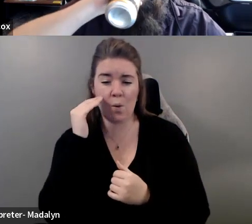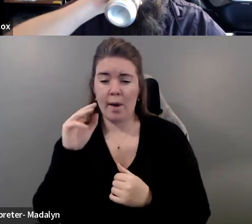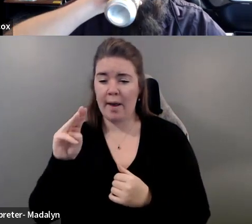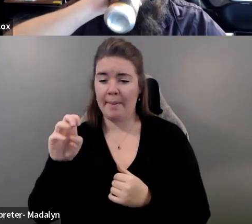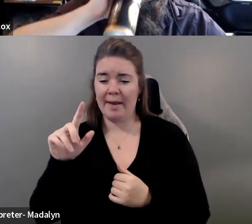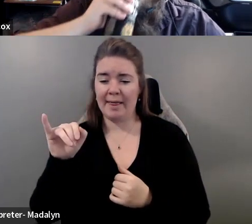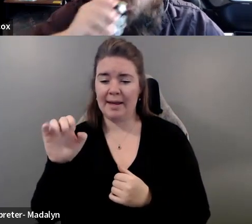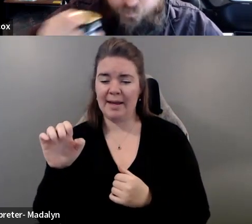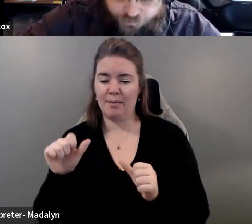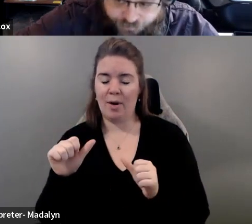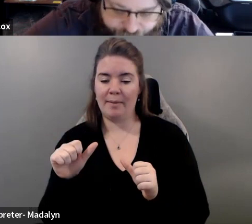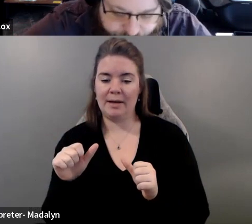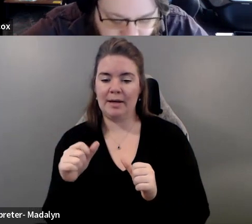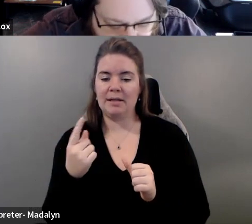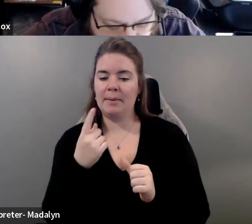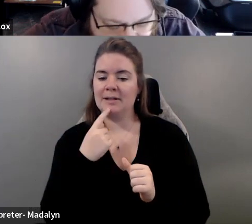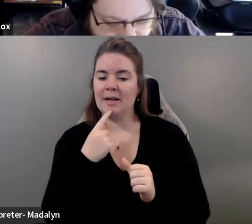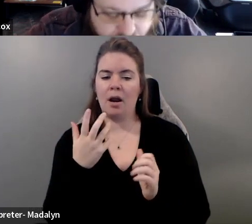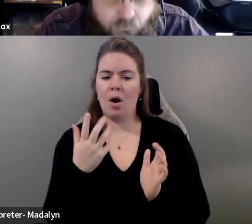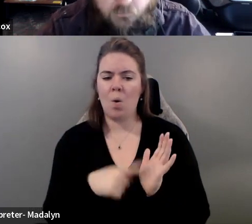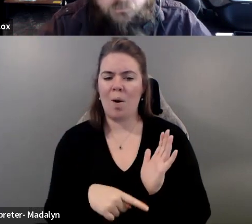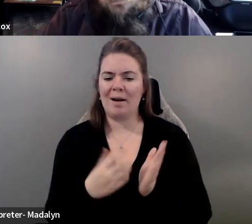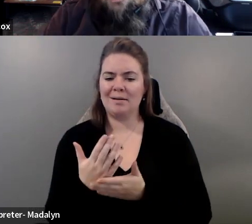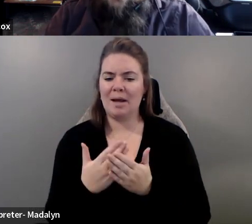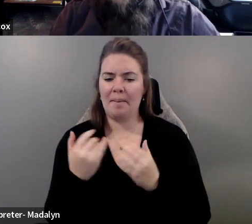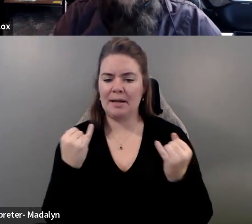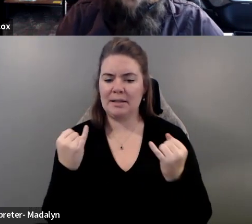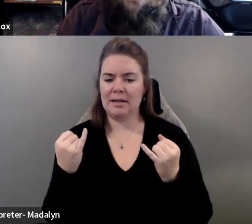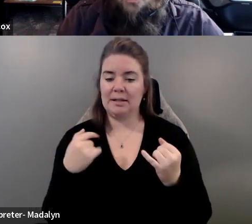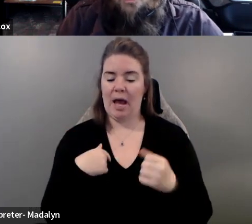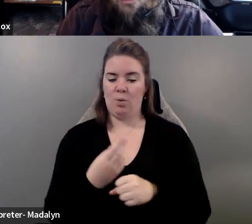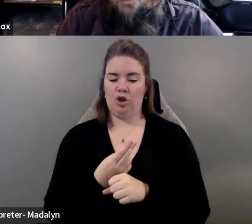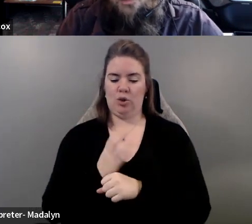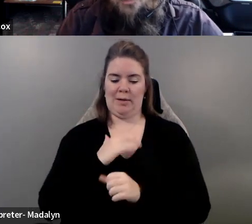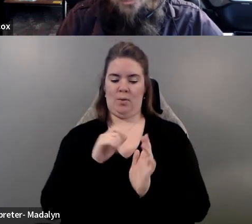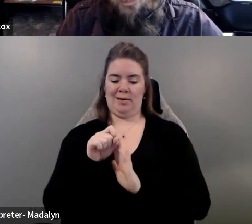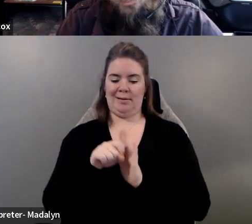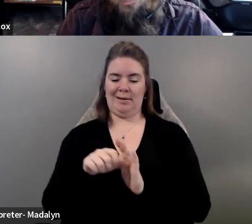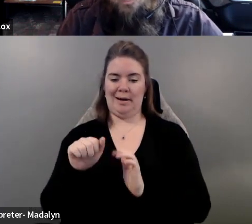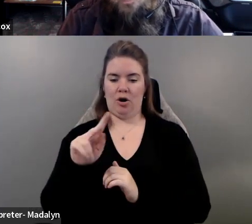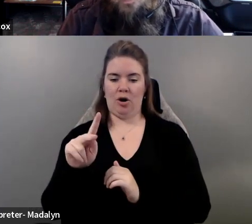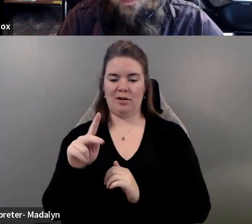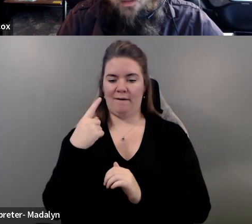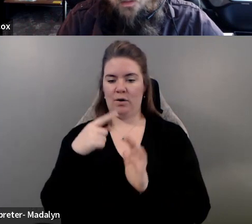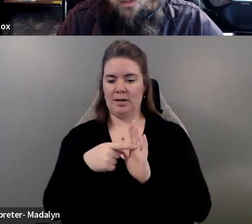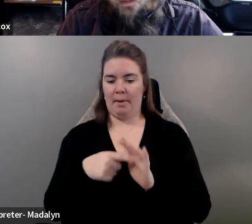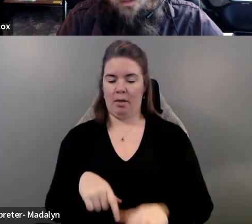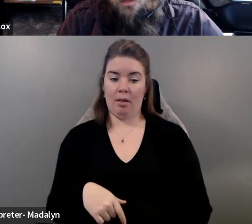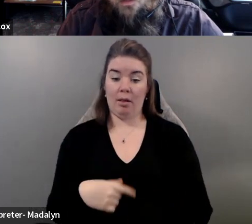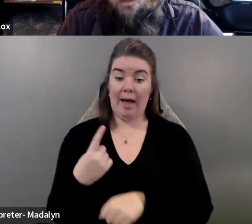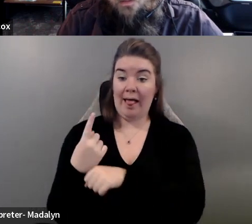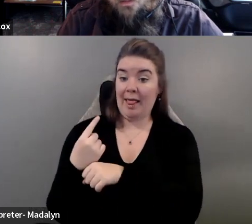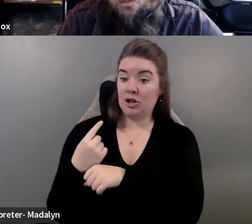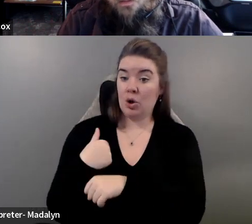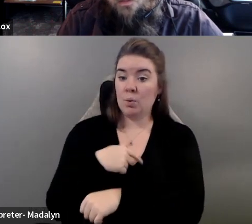probably will tell, somebody said, what are some ideas? So I'll just use Arkansas for an example. Last year, we were very successful